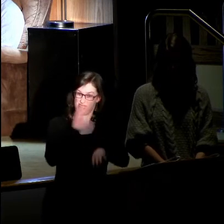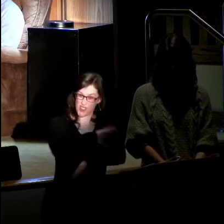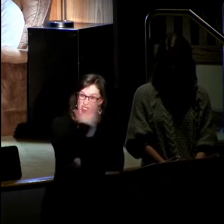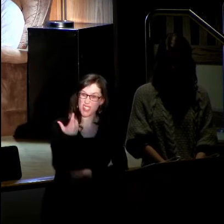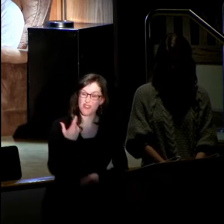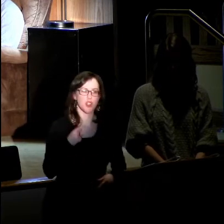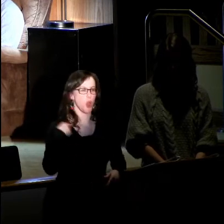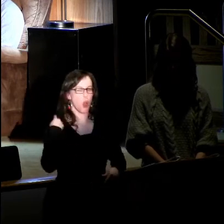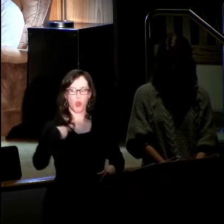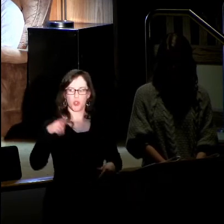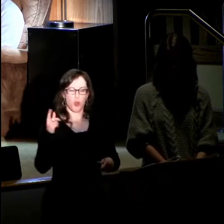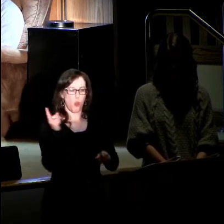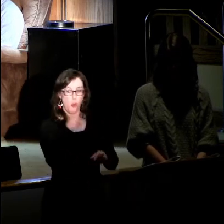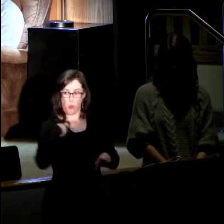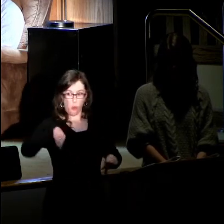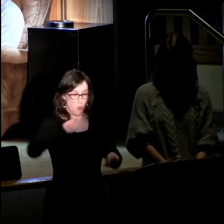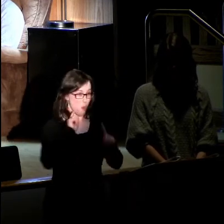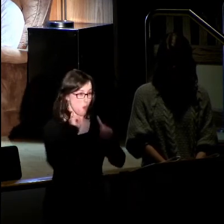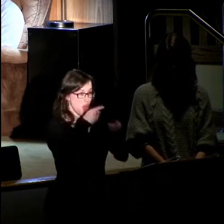started talking a mile a minute.